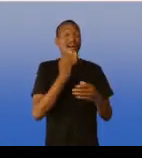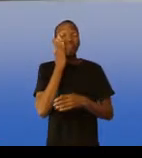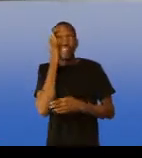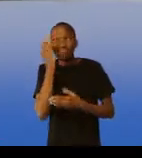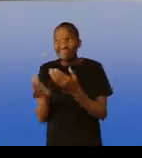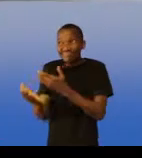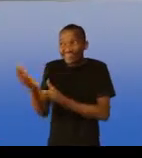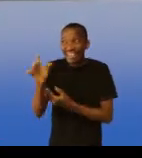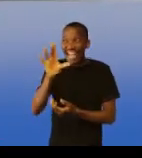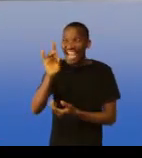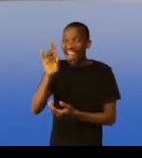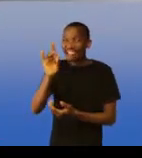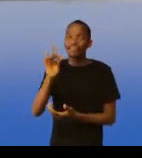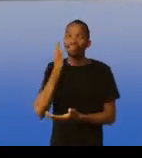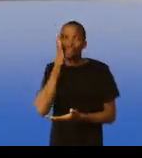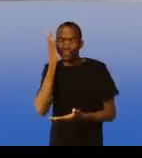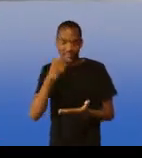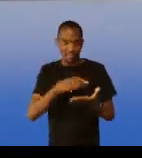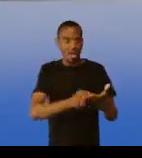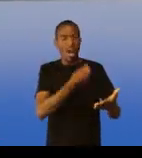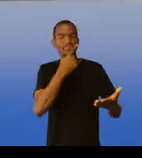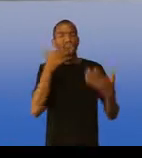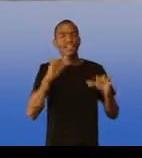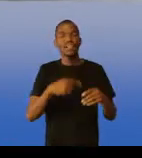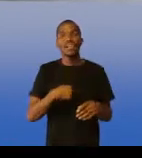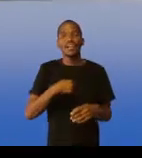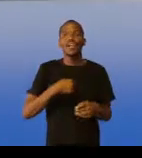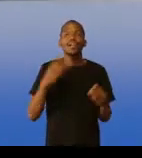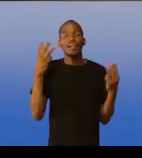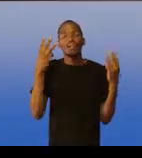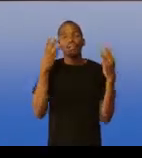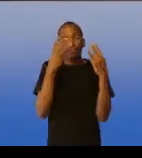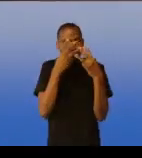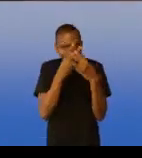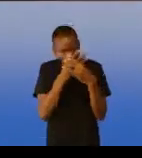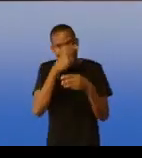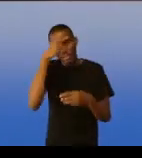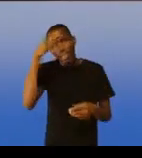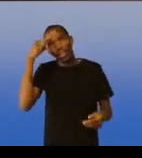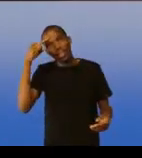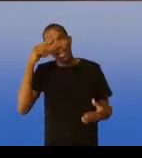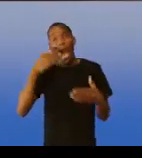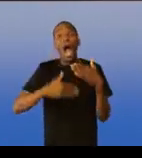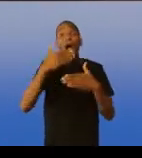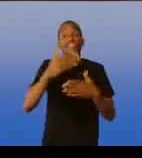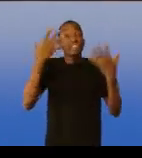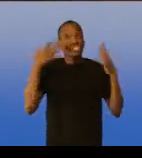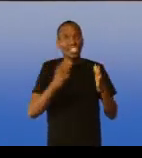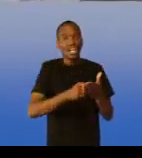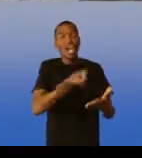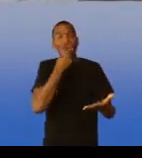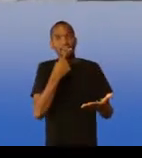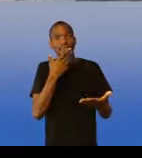8 a.m., I would get drugged. Or if I take it at work, then after I take it like an